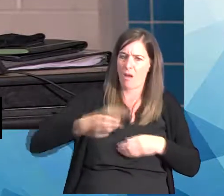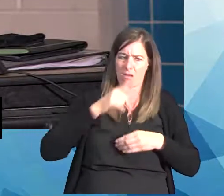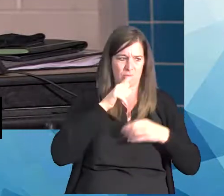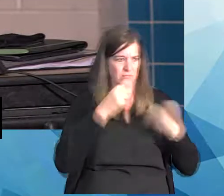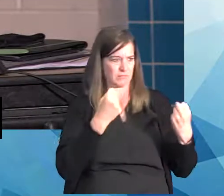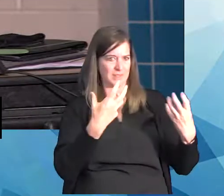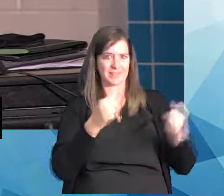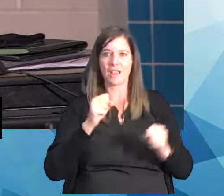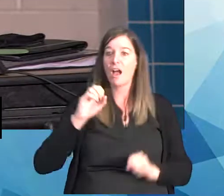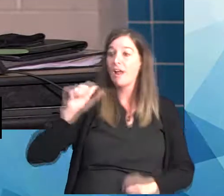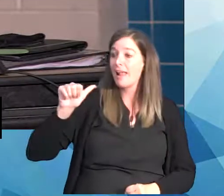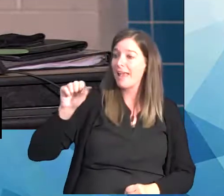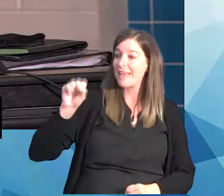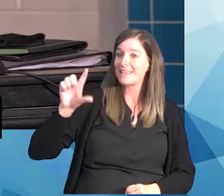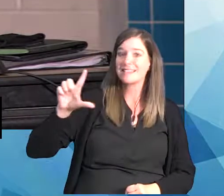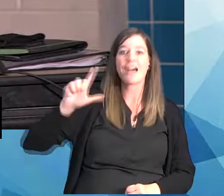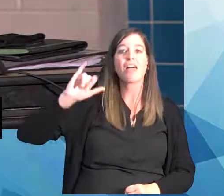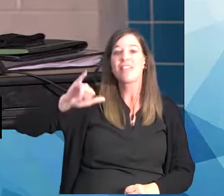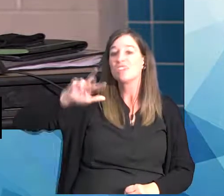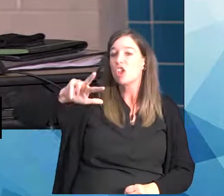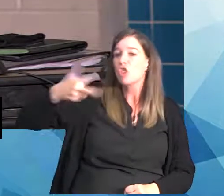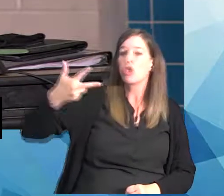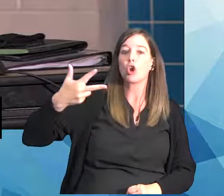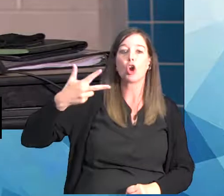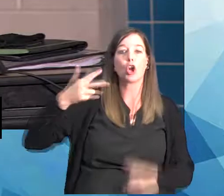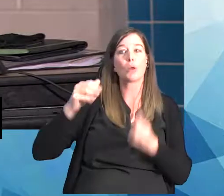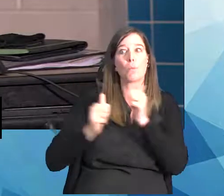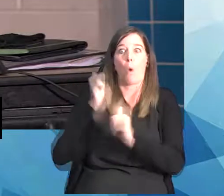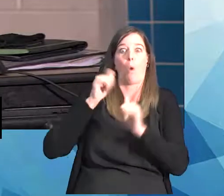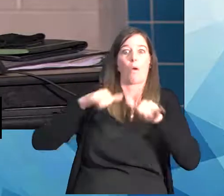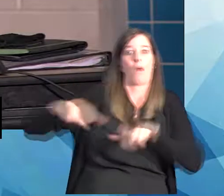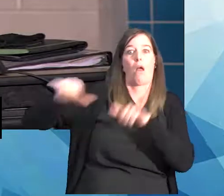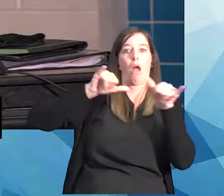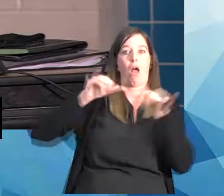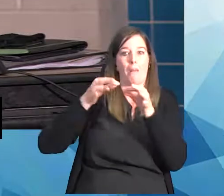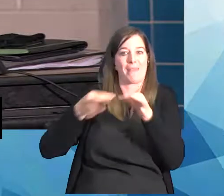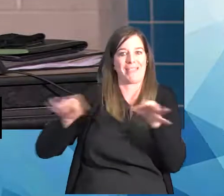the U.S., so why wouldn't she know the ASL as the leader